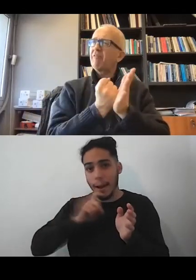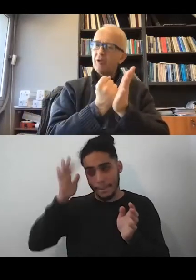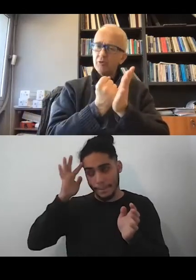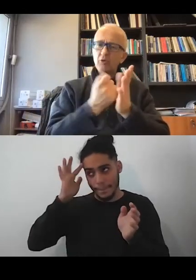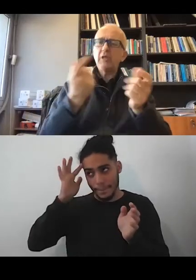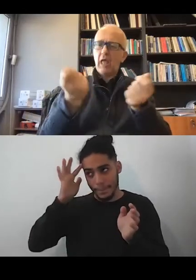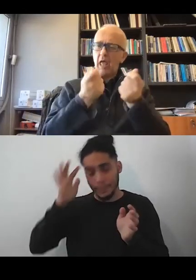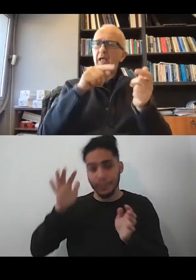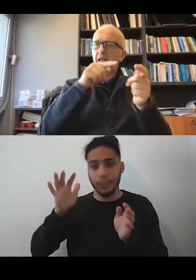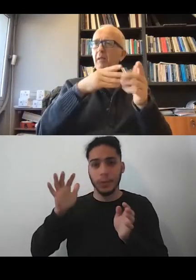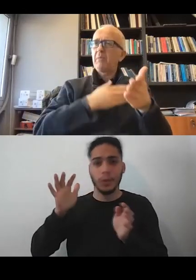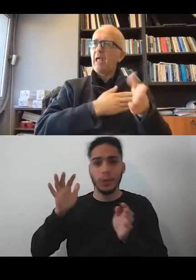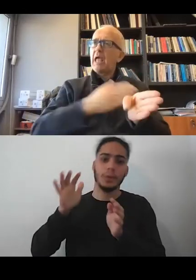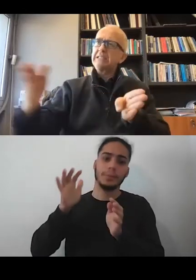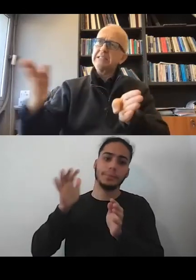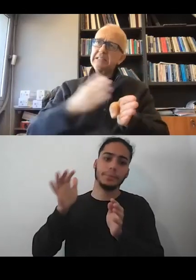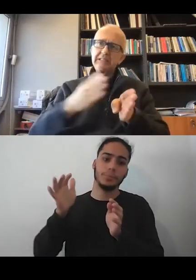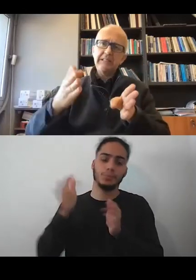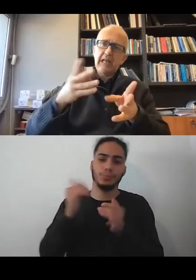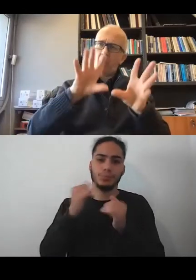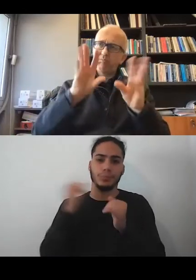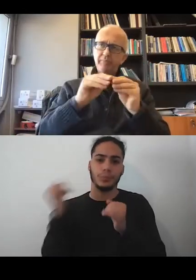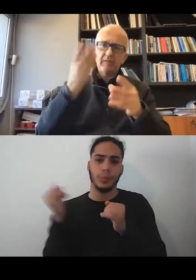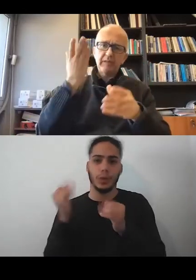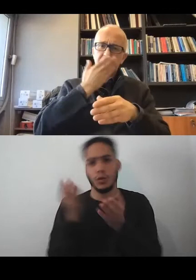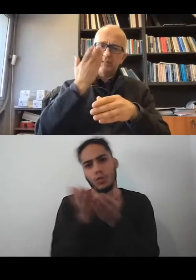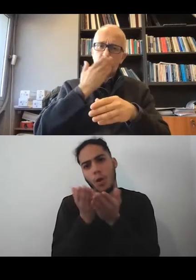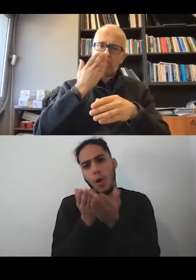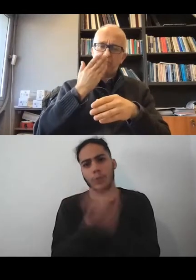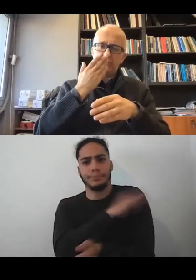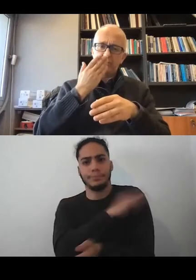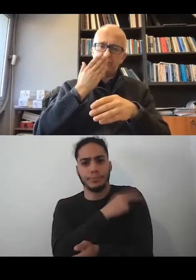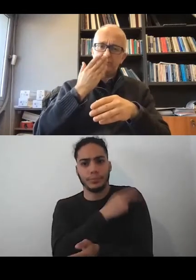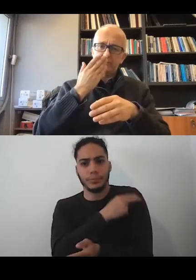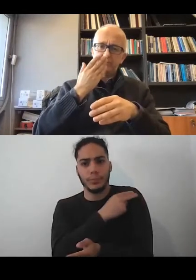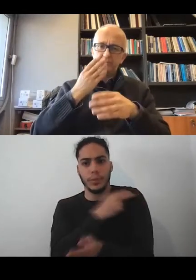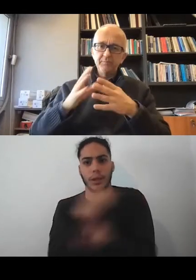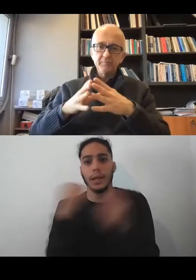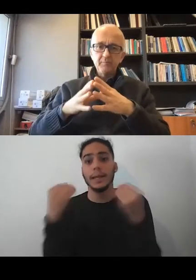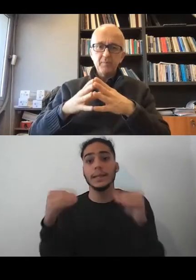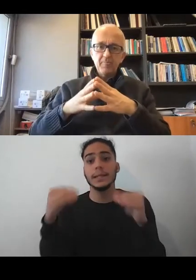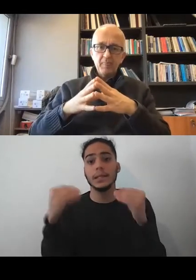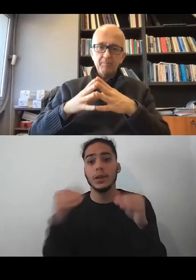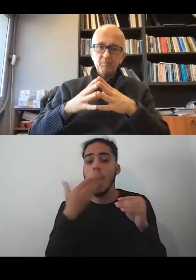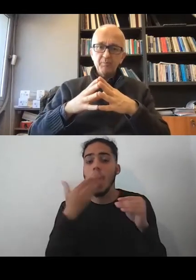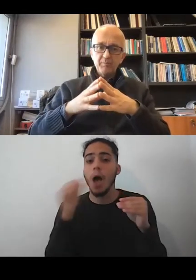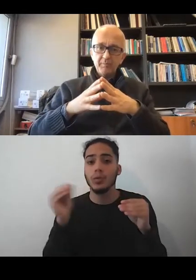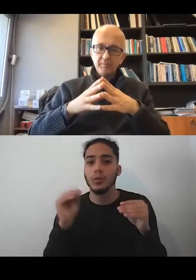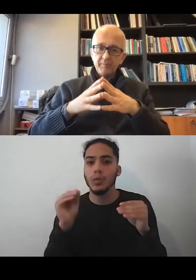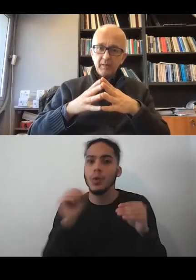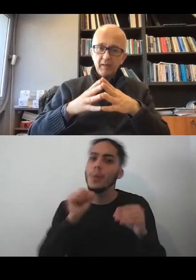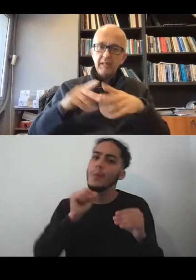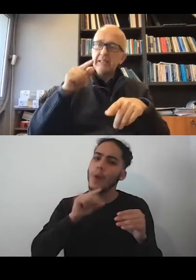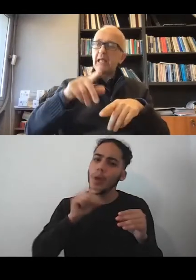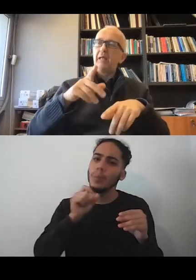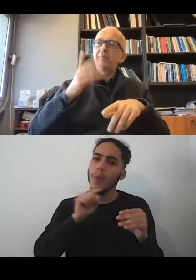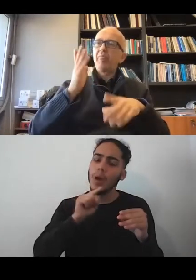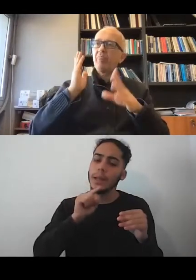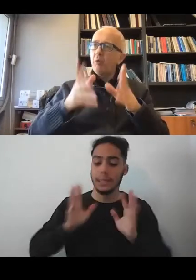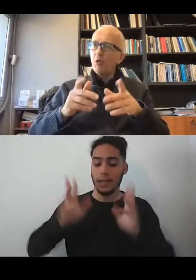organizations that educate students will be able to develop their own courseware for this